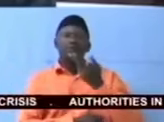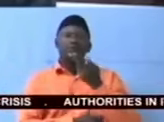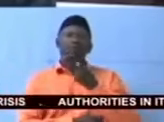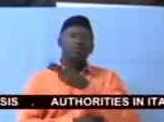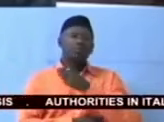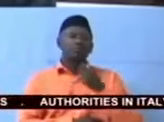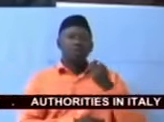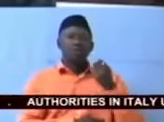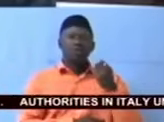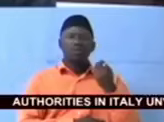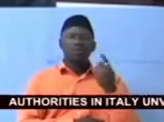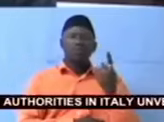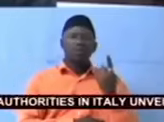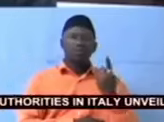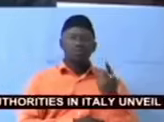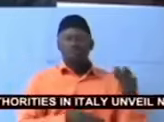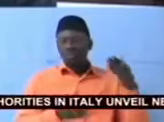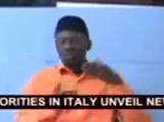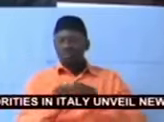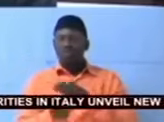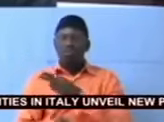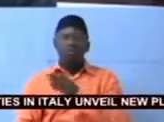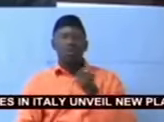at St. Augustine's High School?